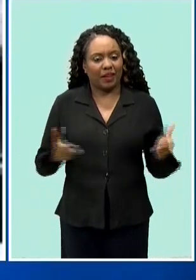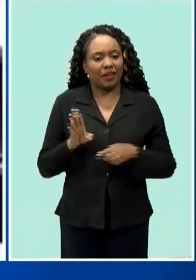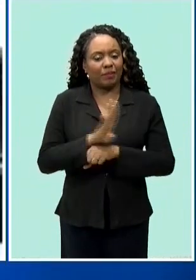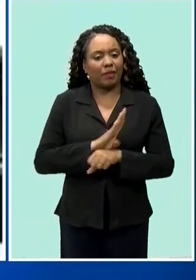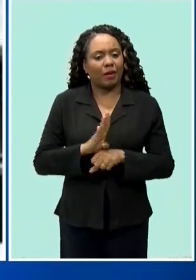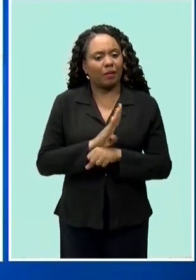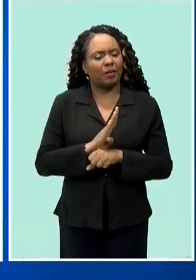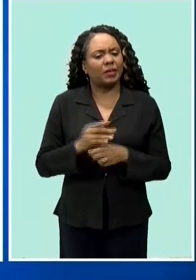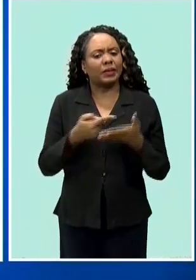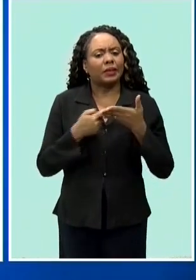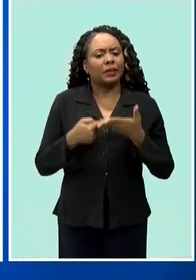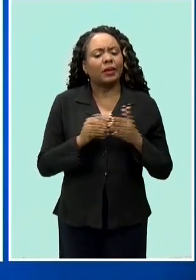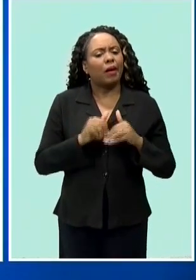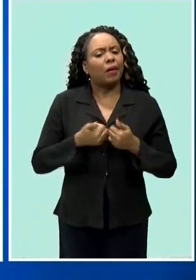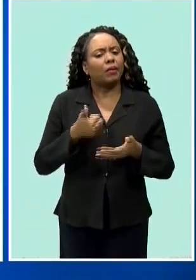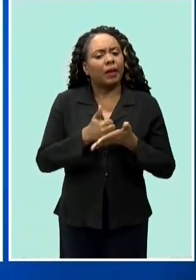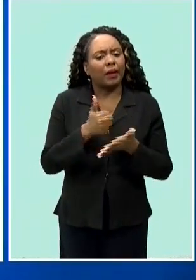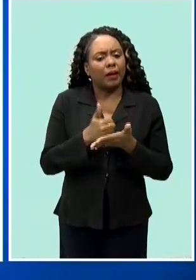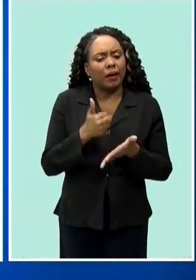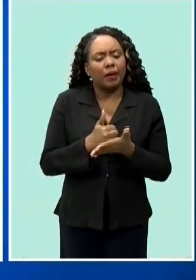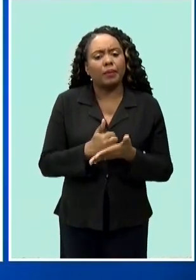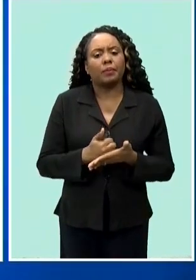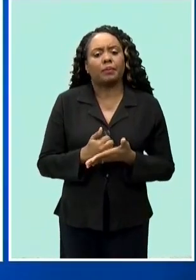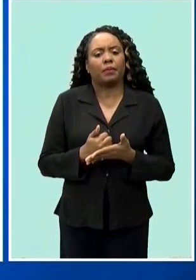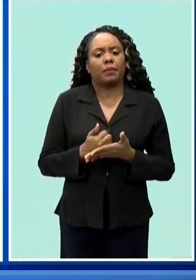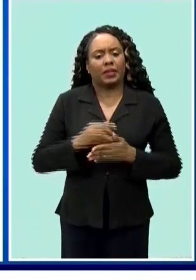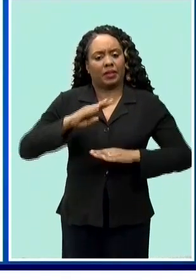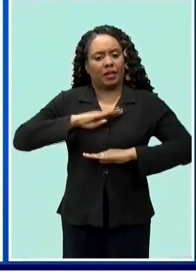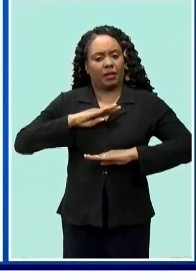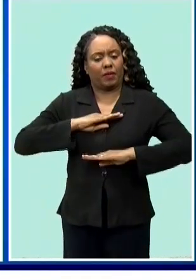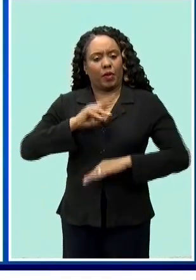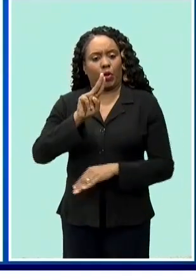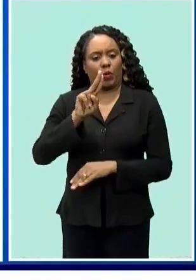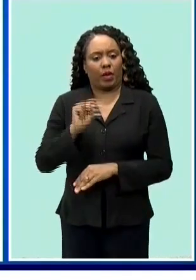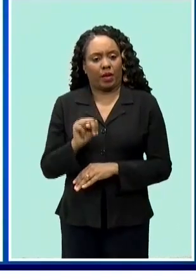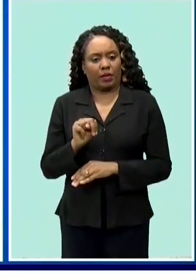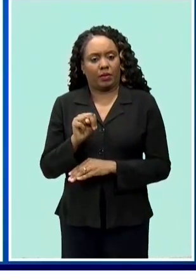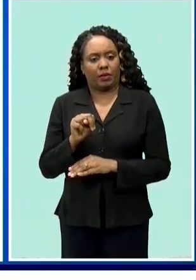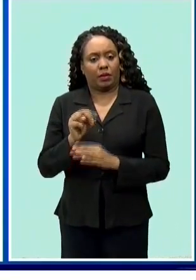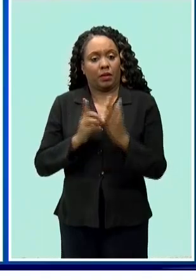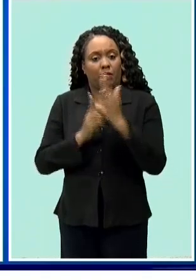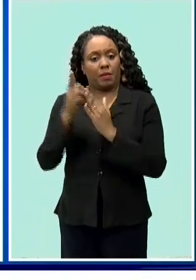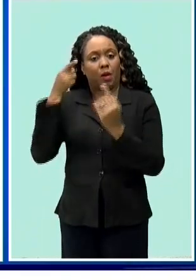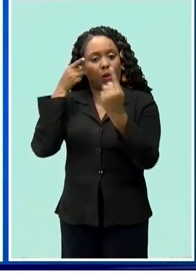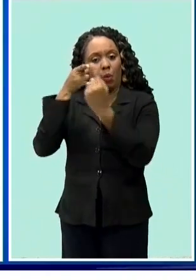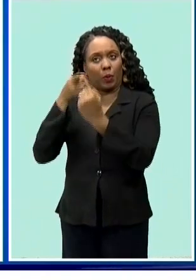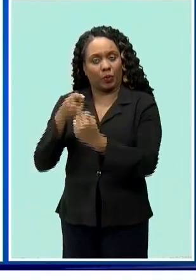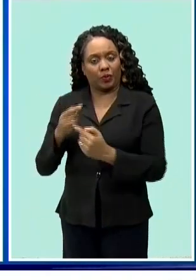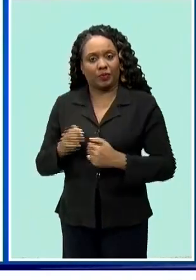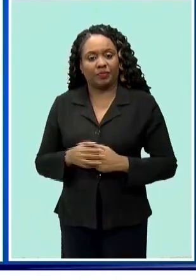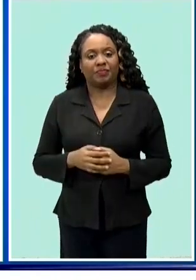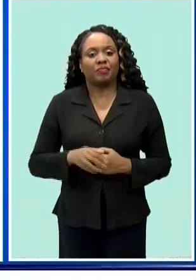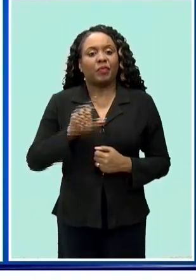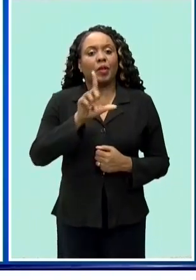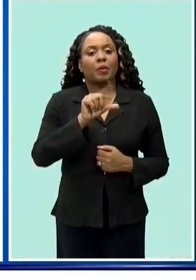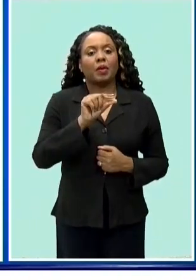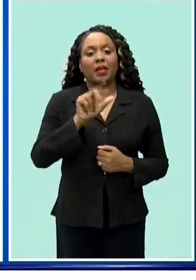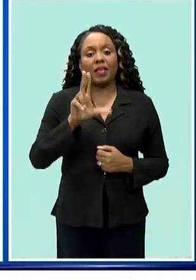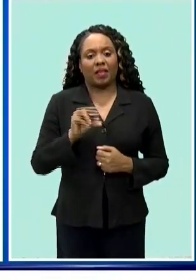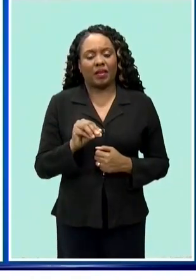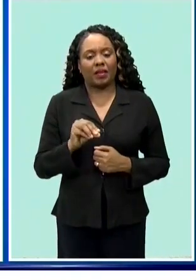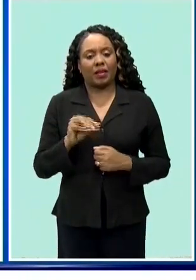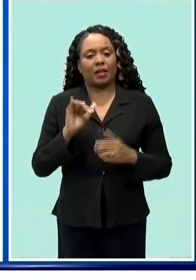approaches to help their respective countries meet the United Nations Sustainable Development Goals. 2030 has been identified as the